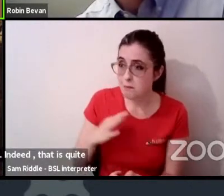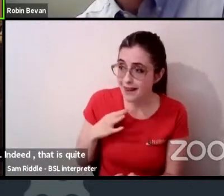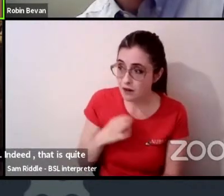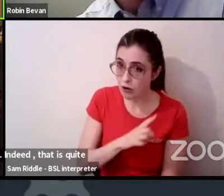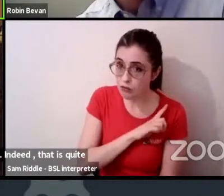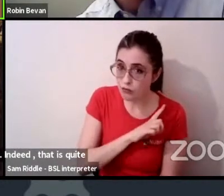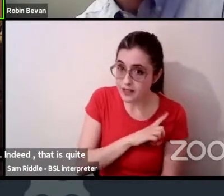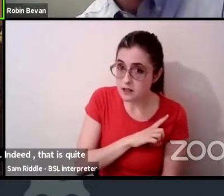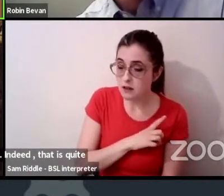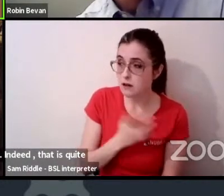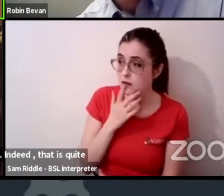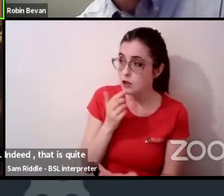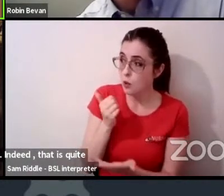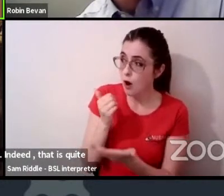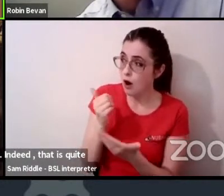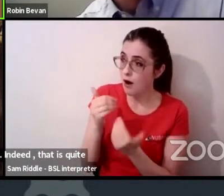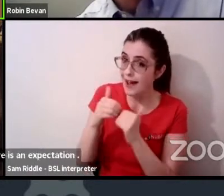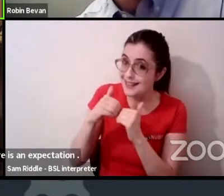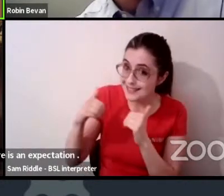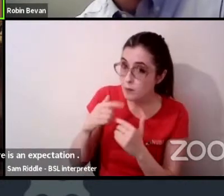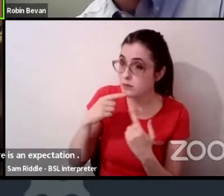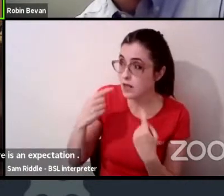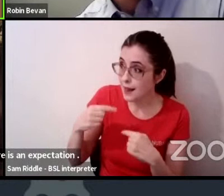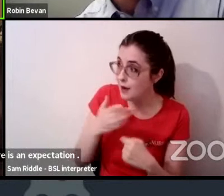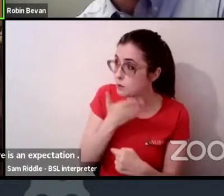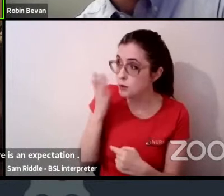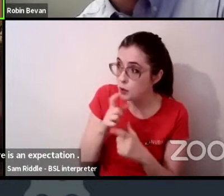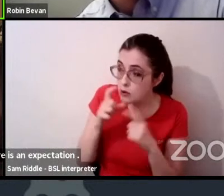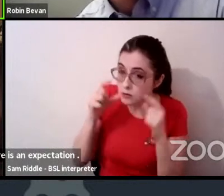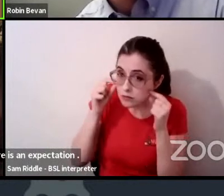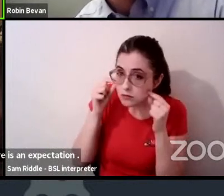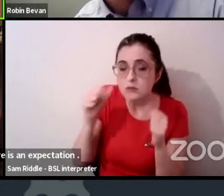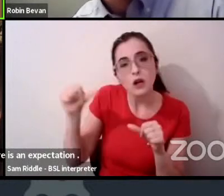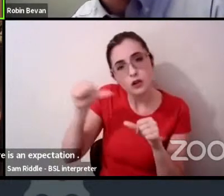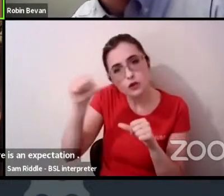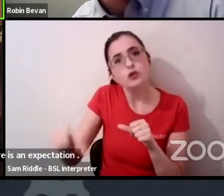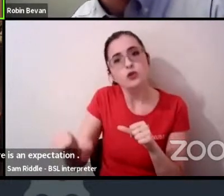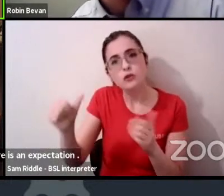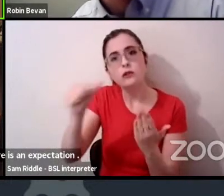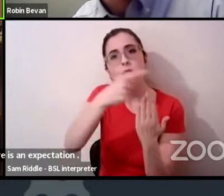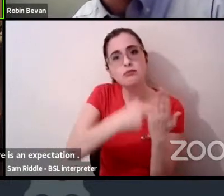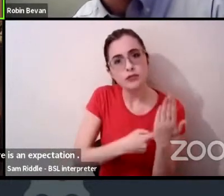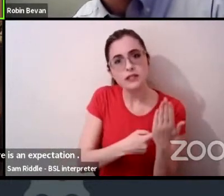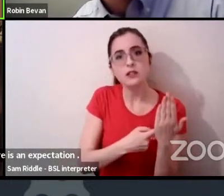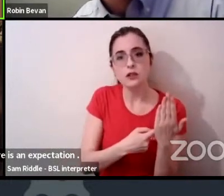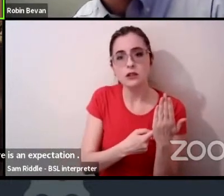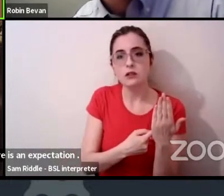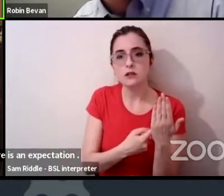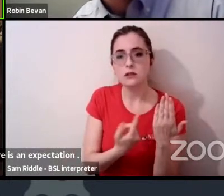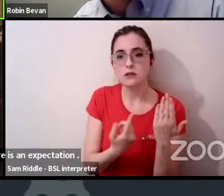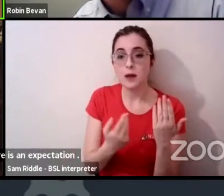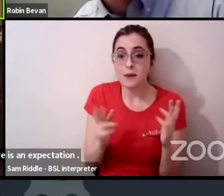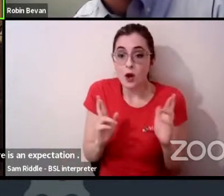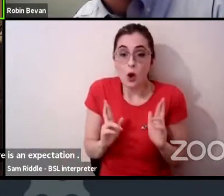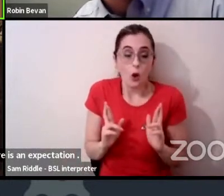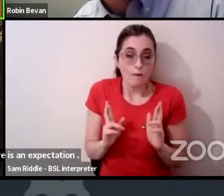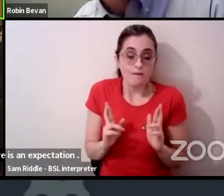have an exemption for that, then there should be procedures in schools that would,